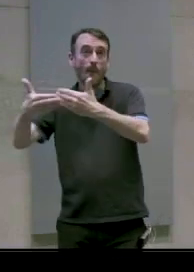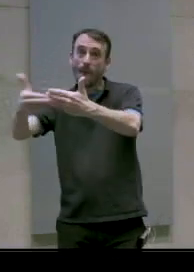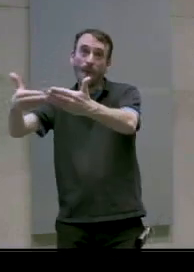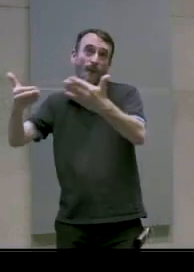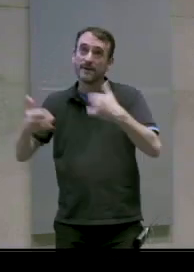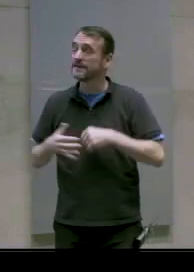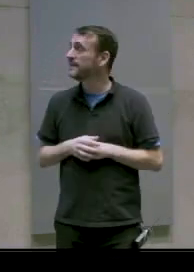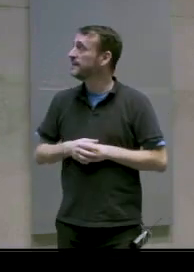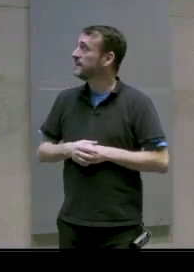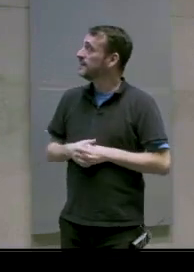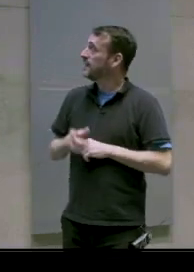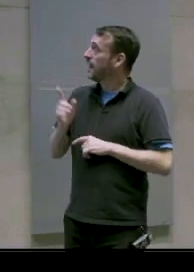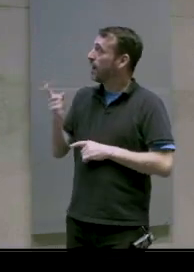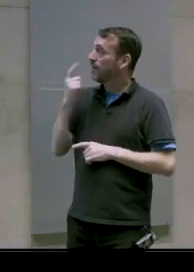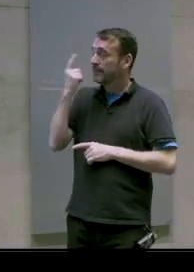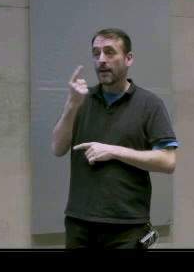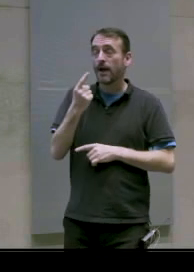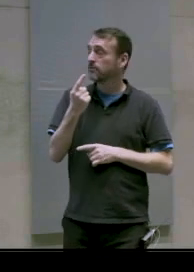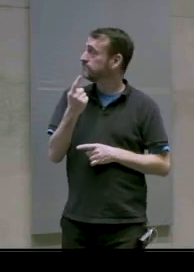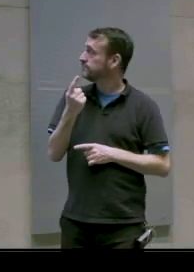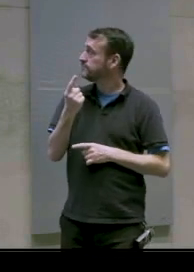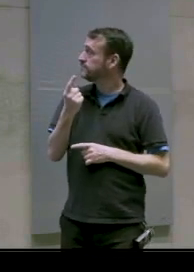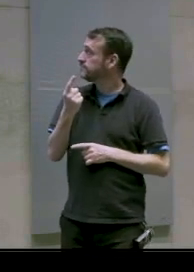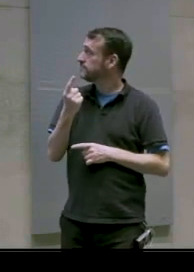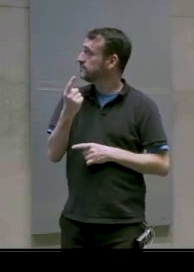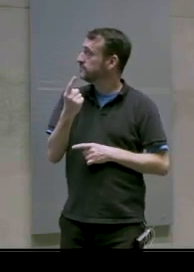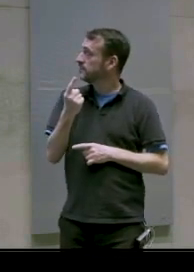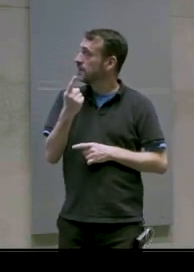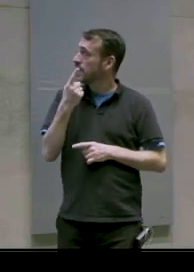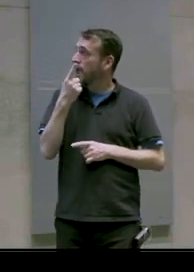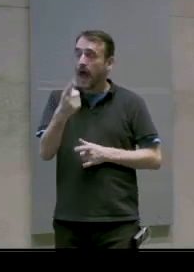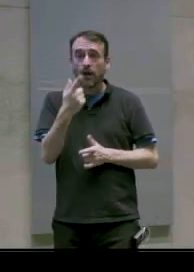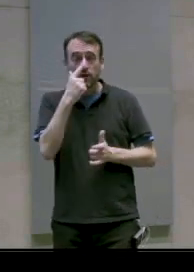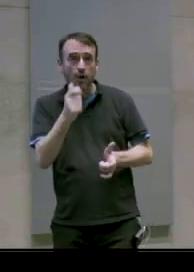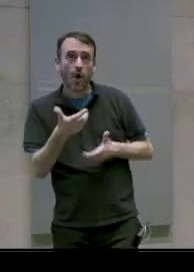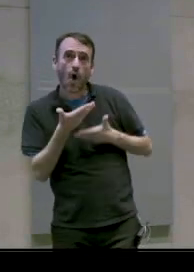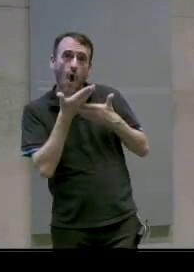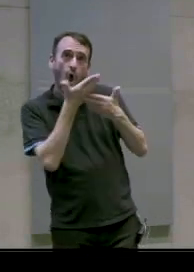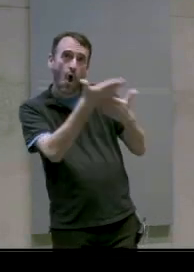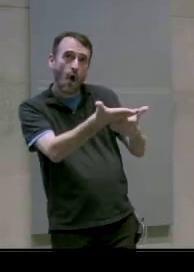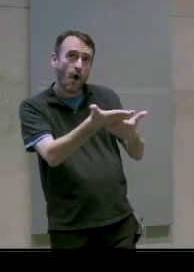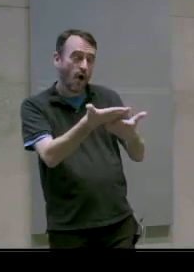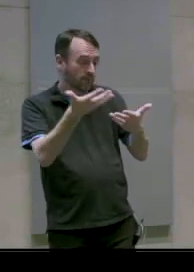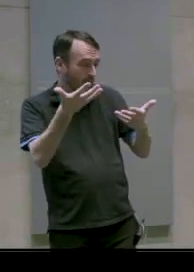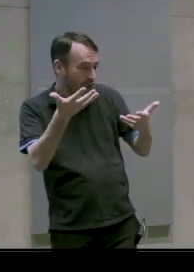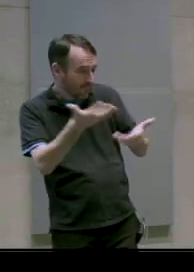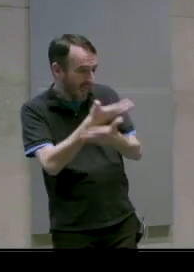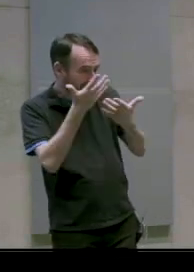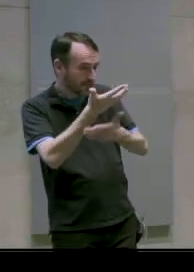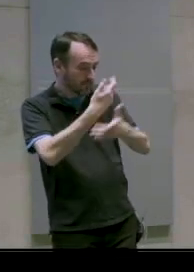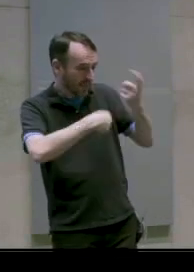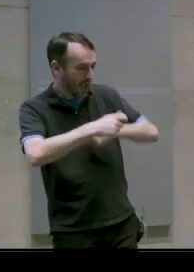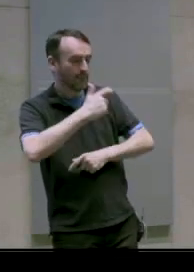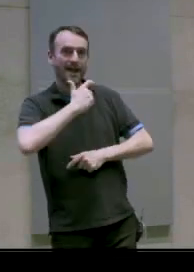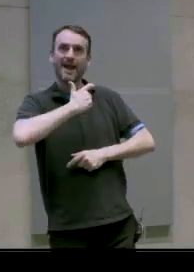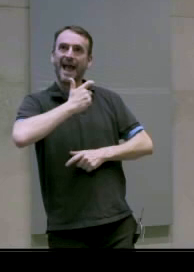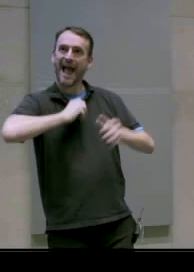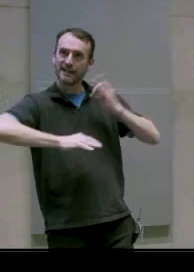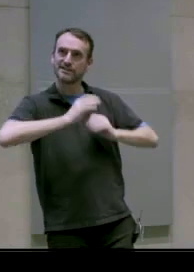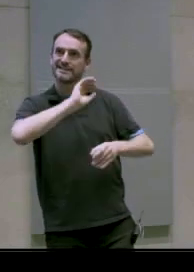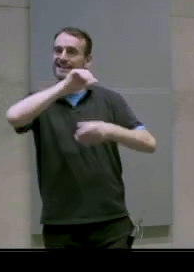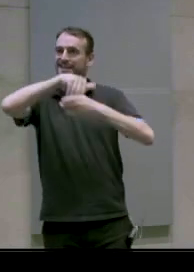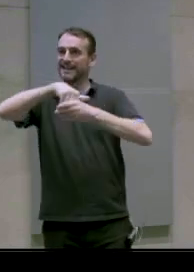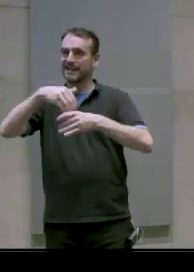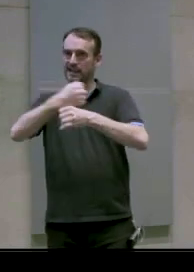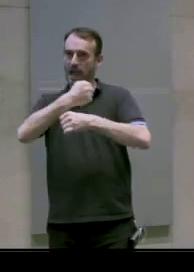you to extend care towards yourself, your players, and others, as a game designer that works and acts in caring and considered ways.